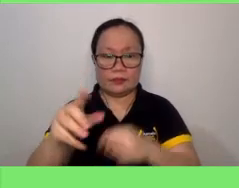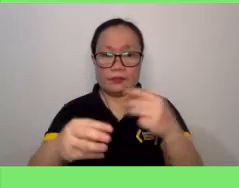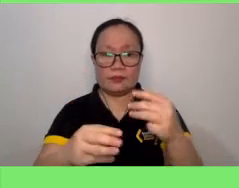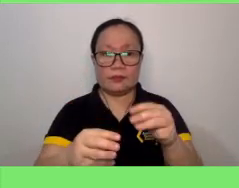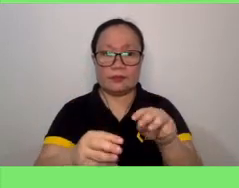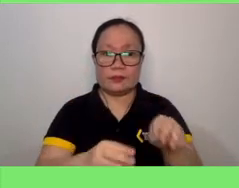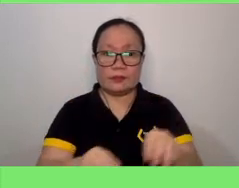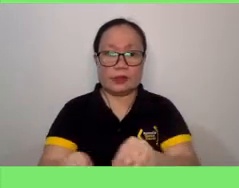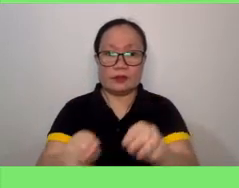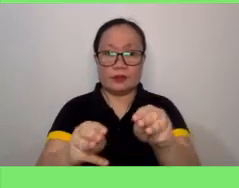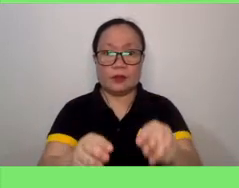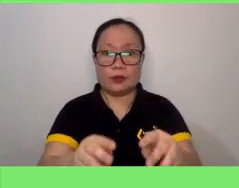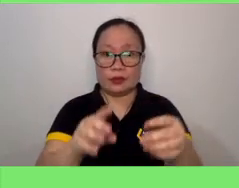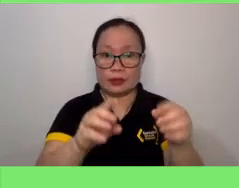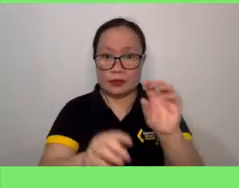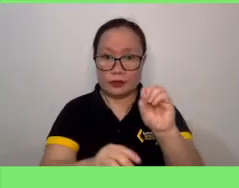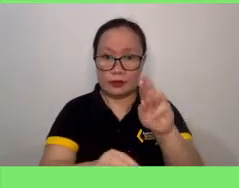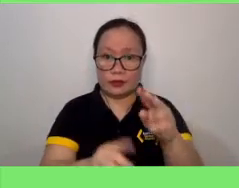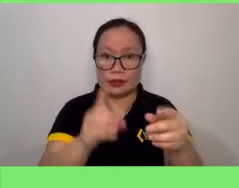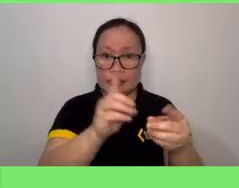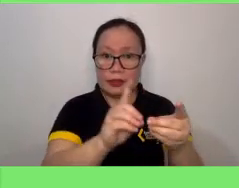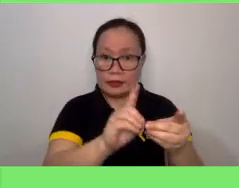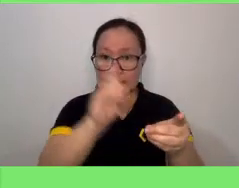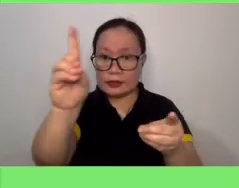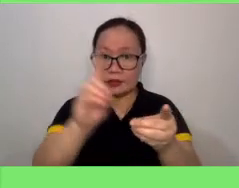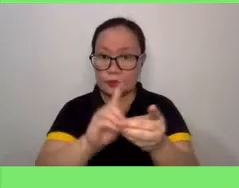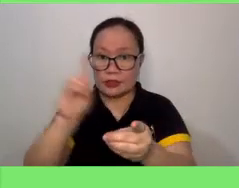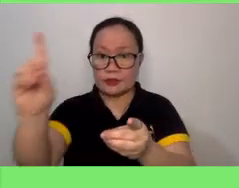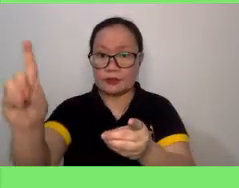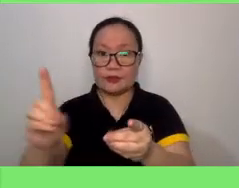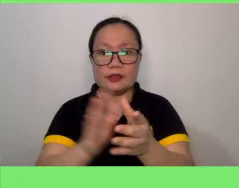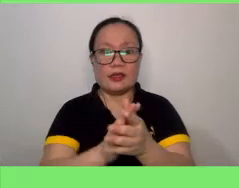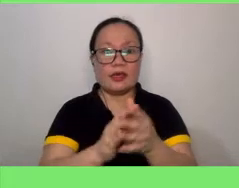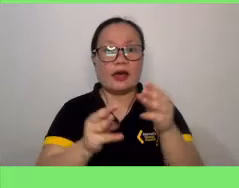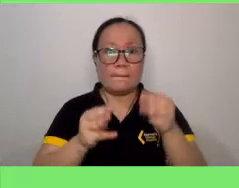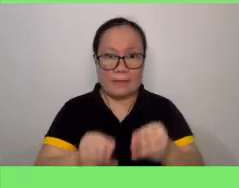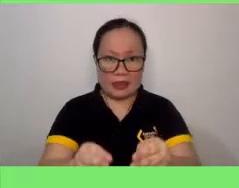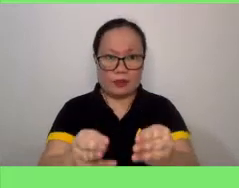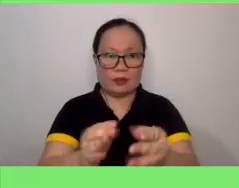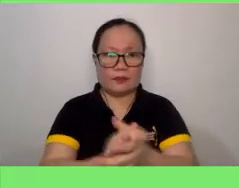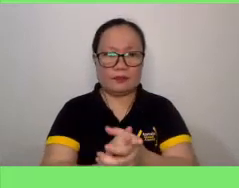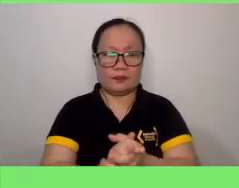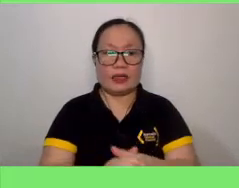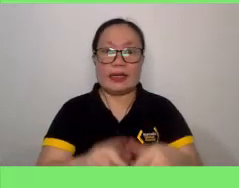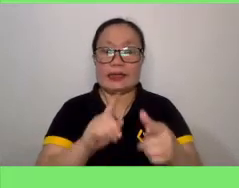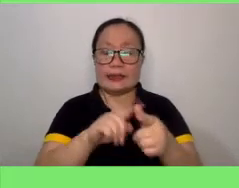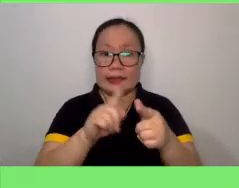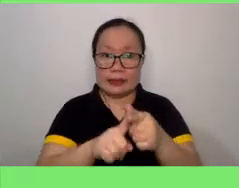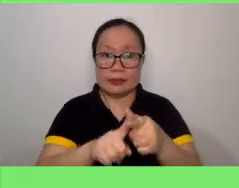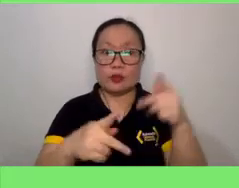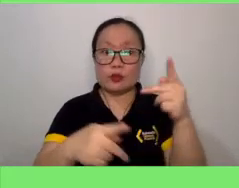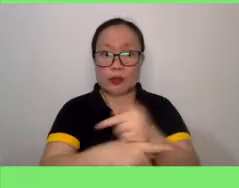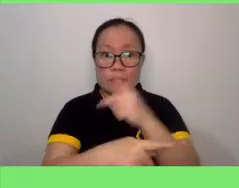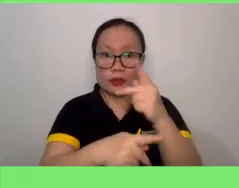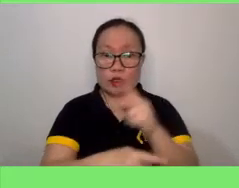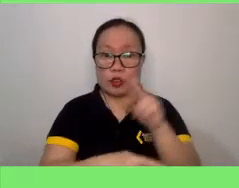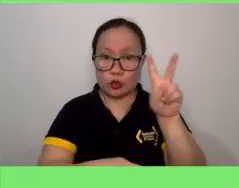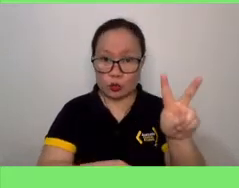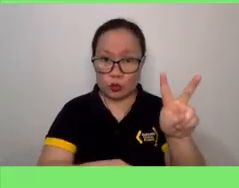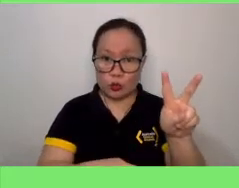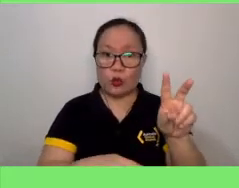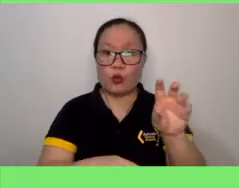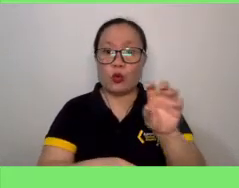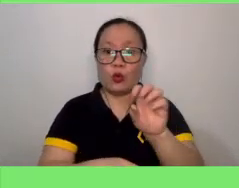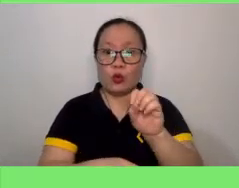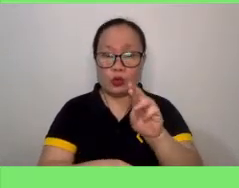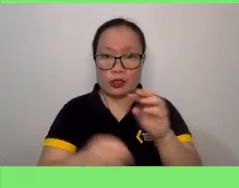property. Okay? So, mamaya explain natin yan. And then, we will also multiply two or more terms. So, paano pag hindi na lang